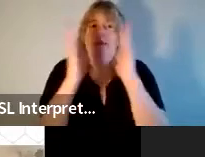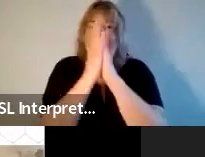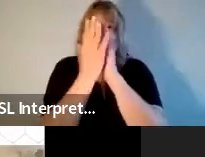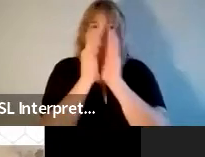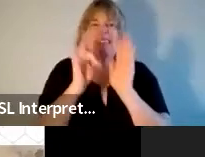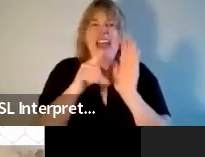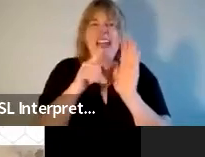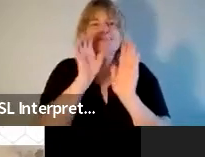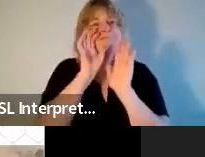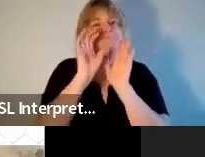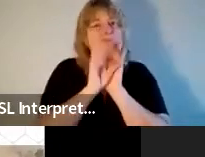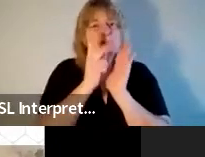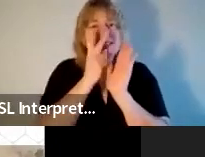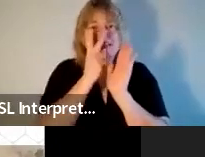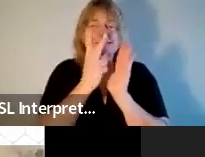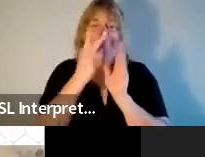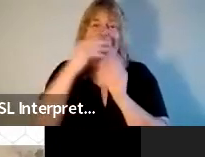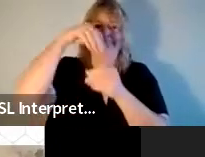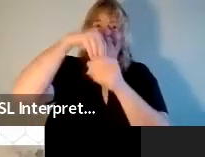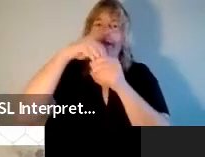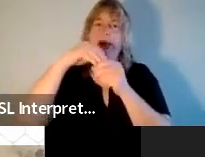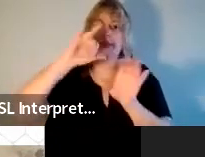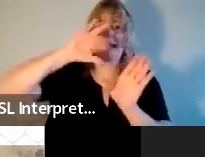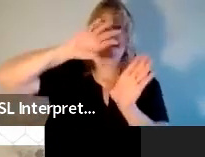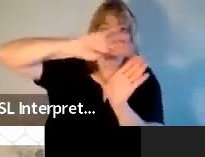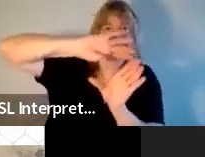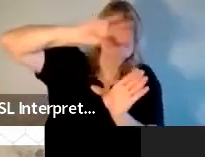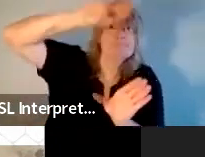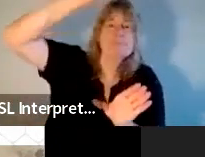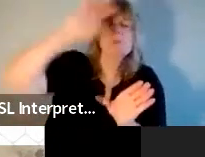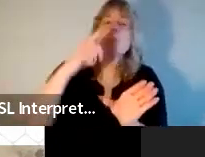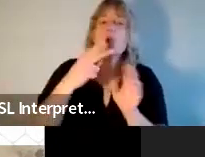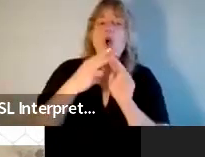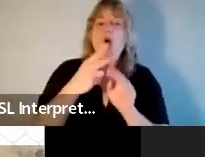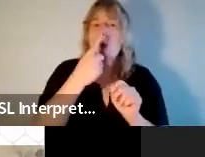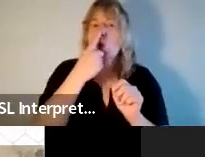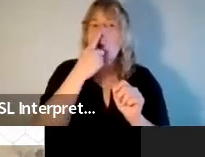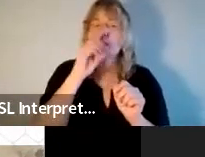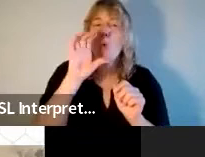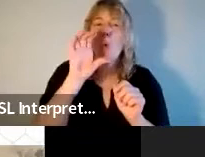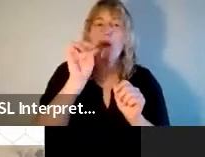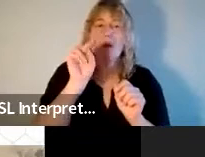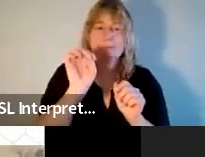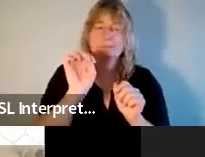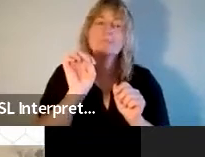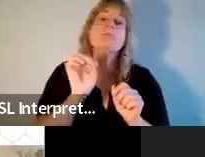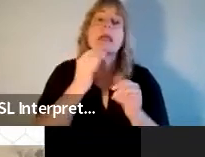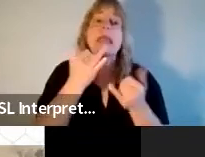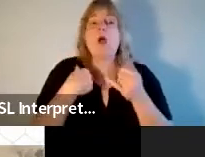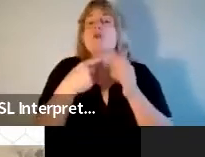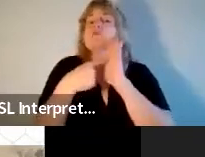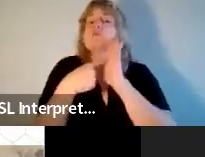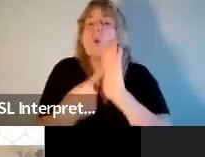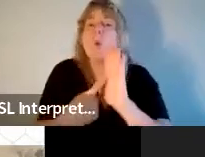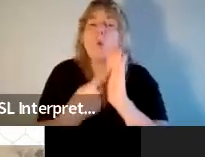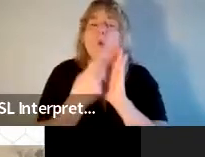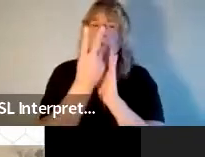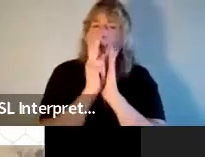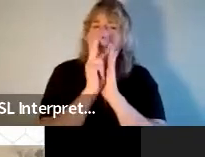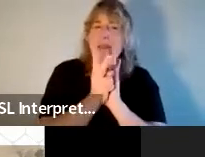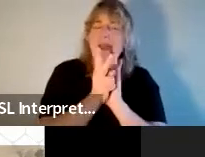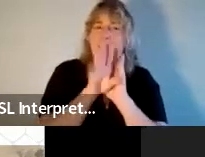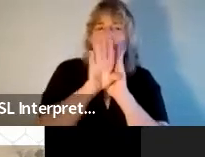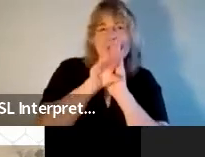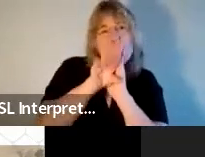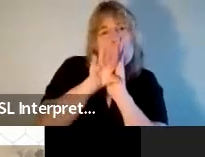I'm now going to show you a slightly over 2 minutes long video of all the things that are going to happen after launch.